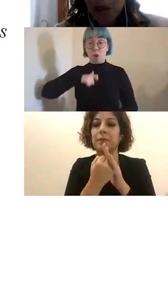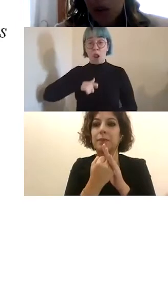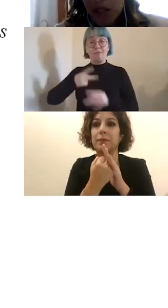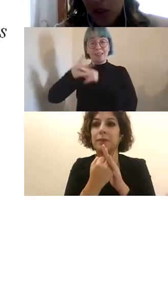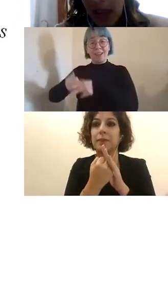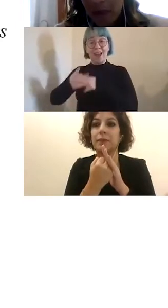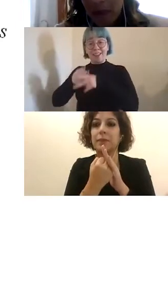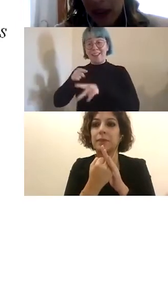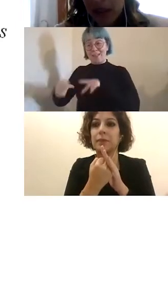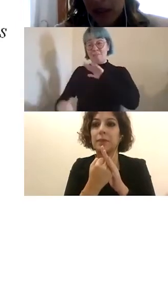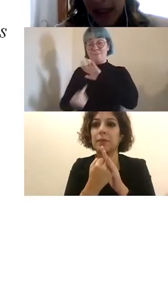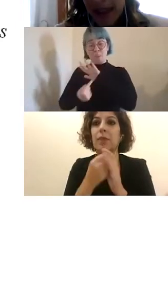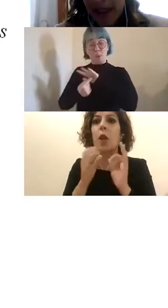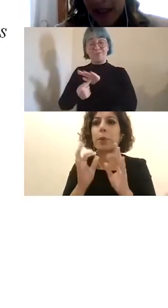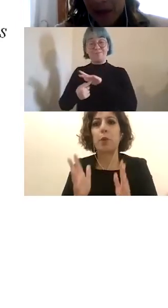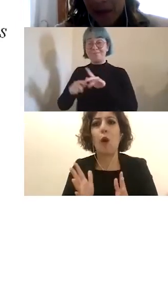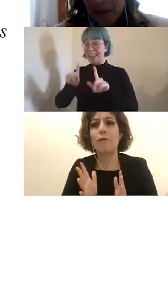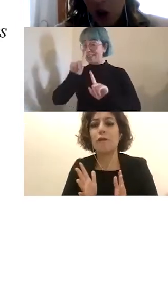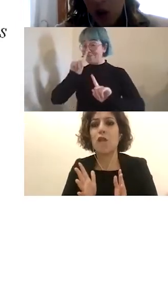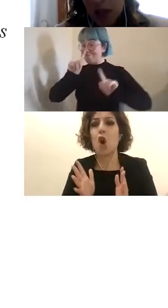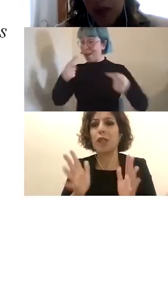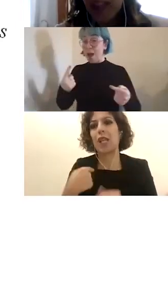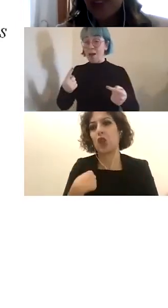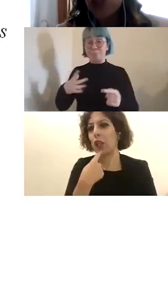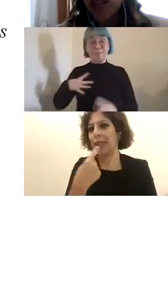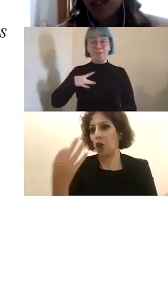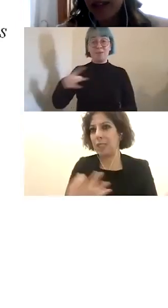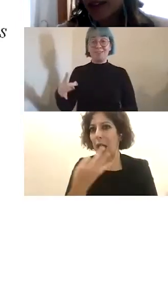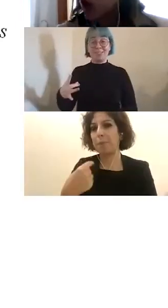is so important that cannot be carried out by volunteers.